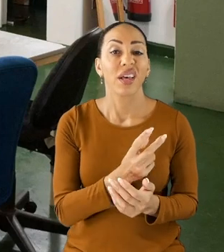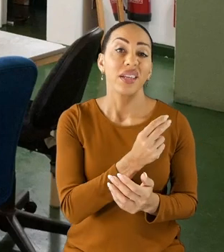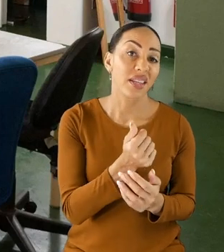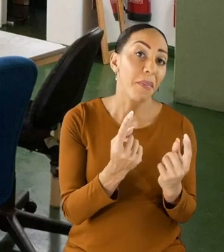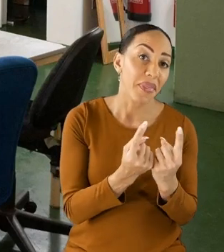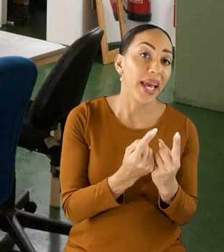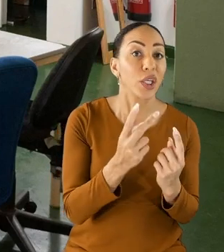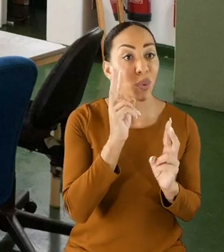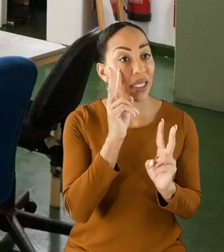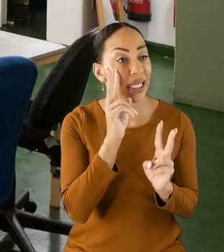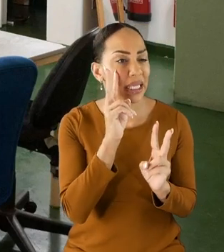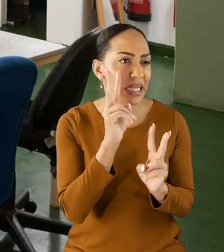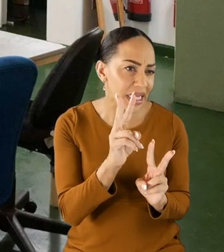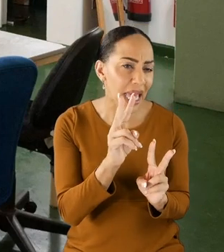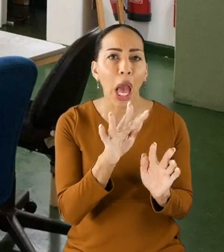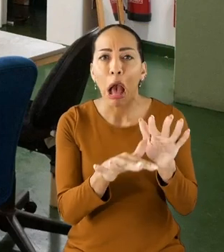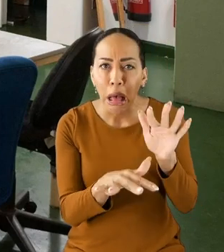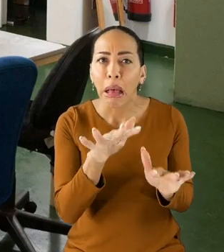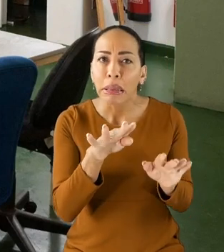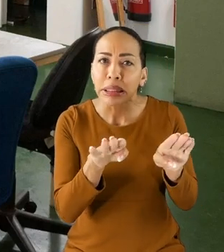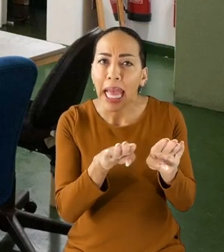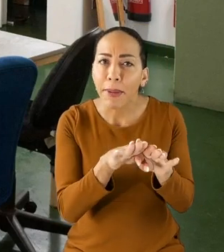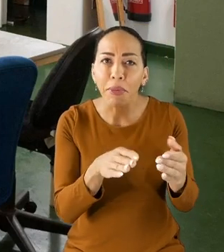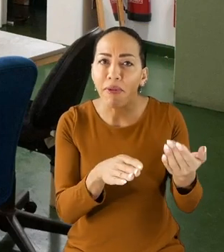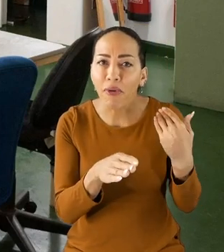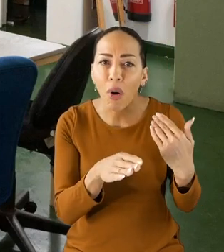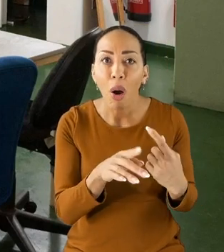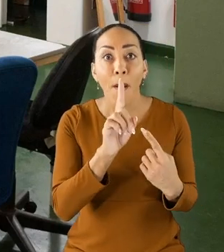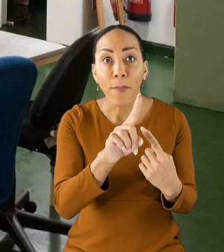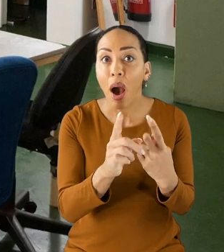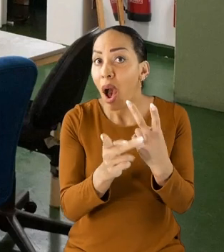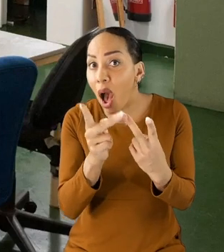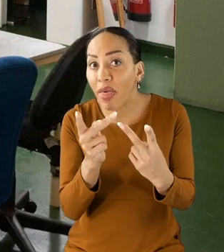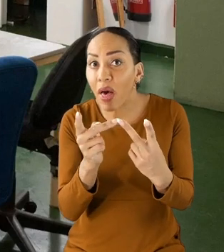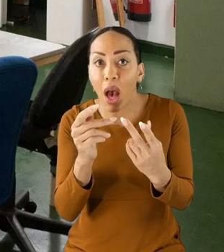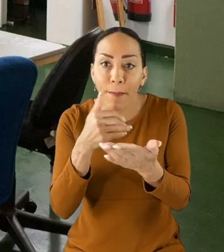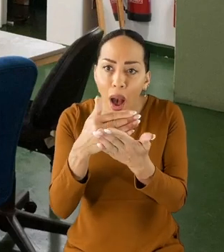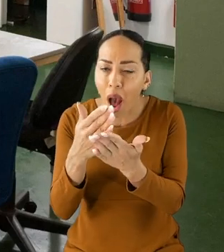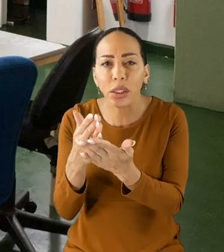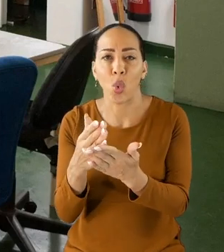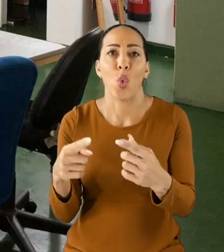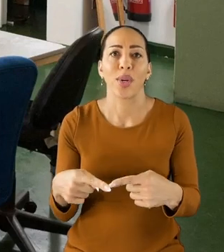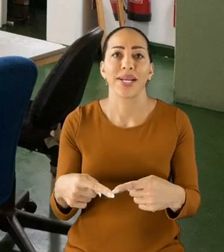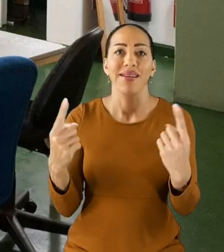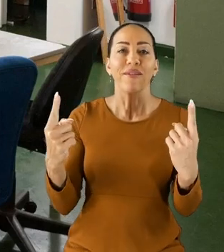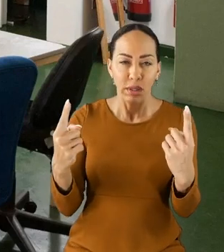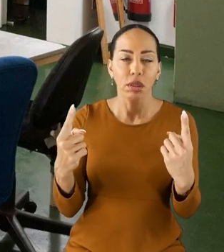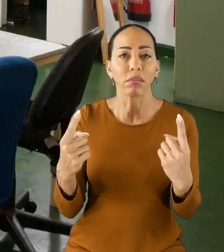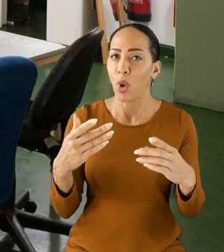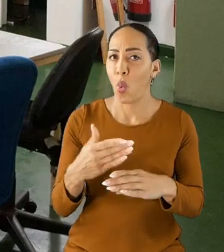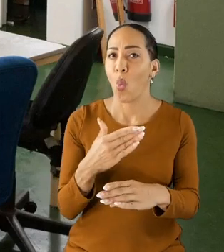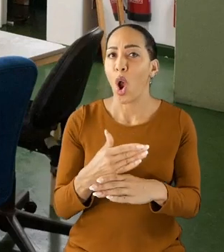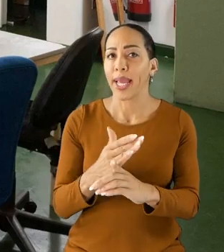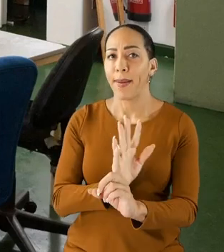some things will still be quite familiar, but some things will be a bit different. So